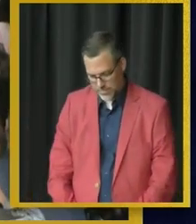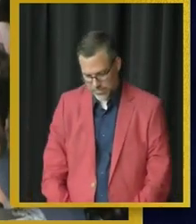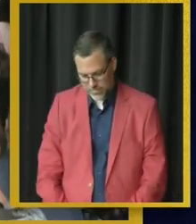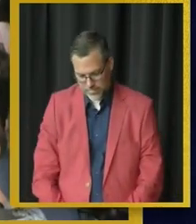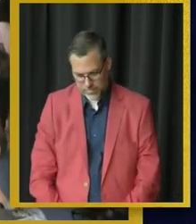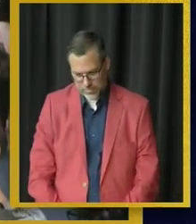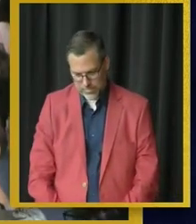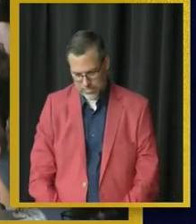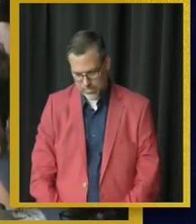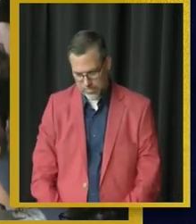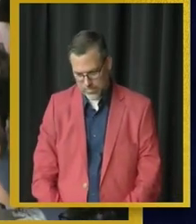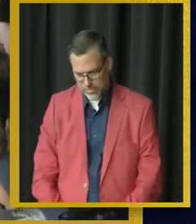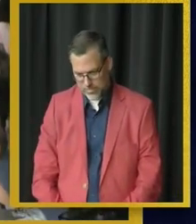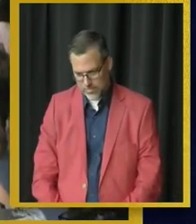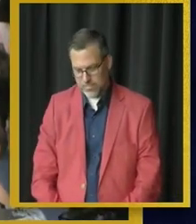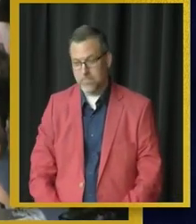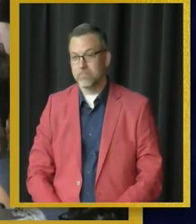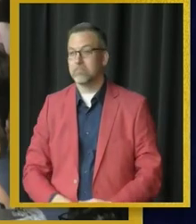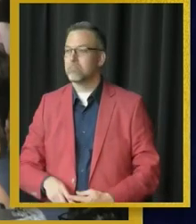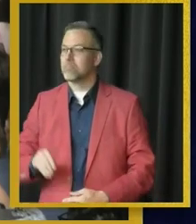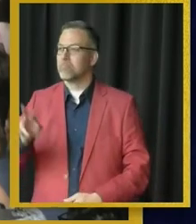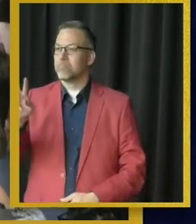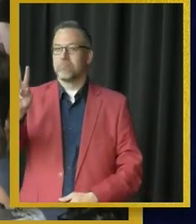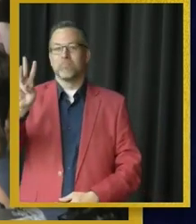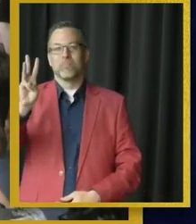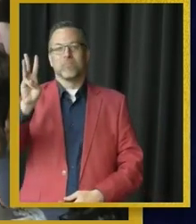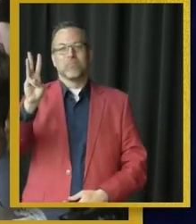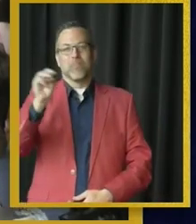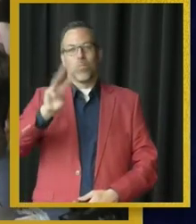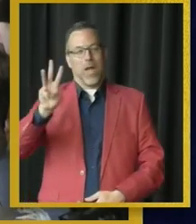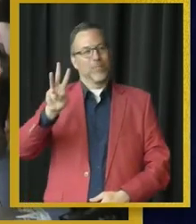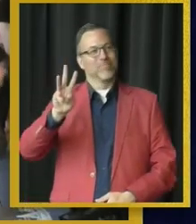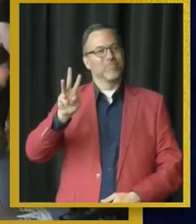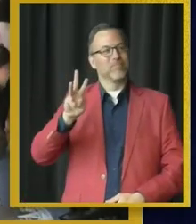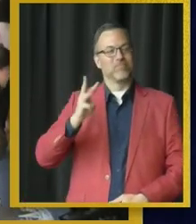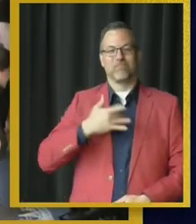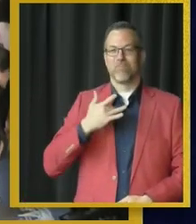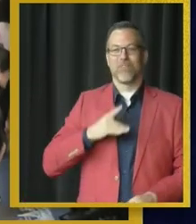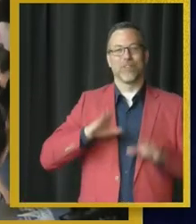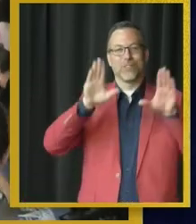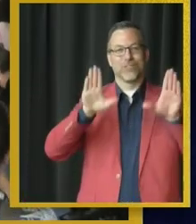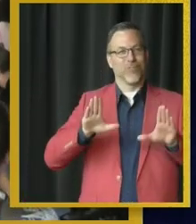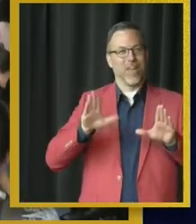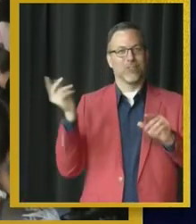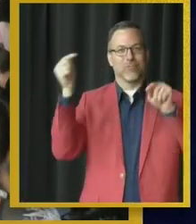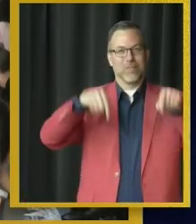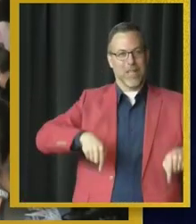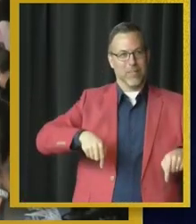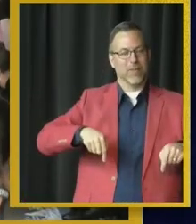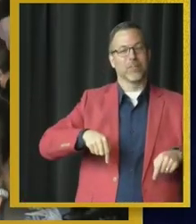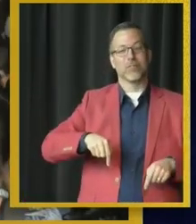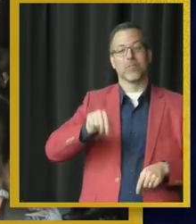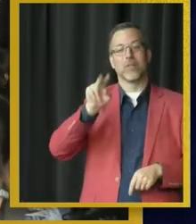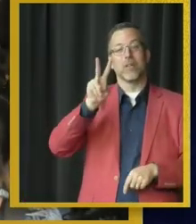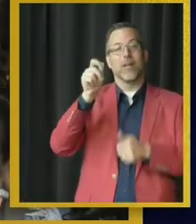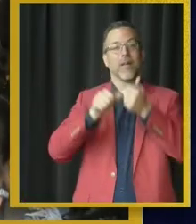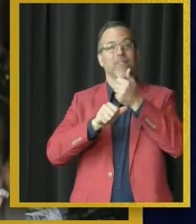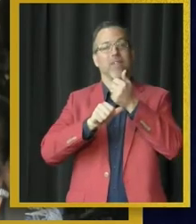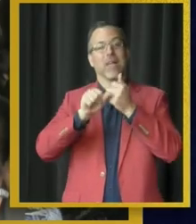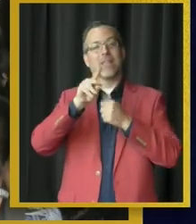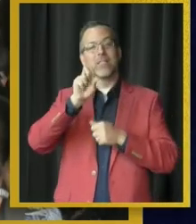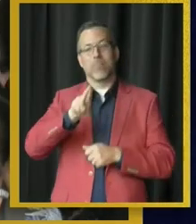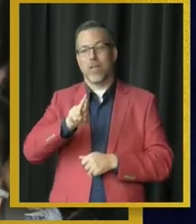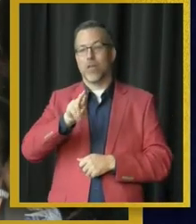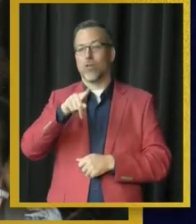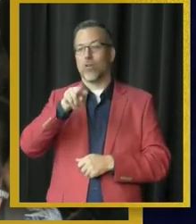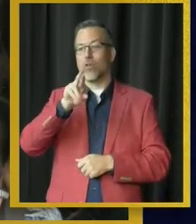It's great to be here in this beautiful place. Vice Mayor Schulman, Pro Tem Toombs,